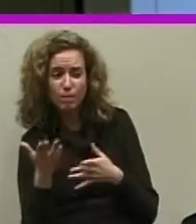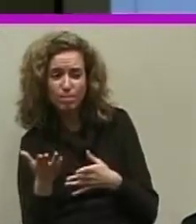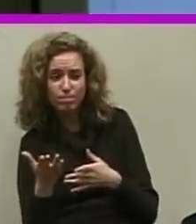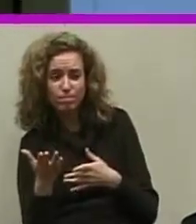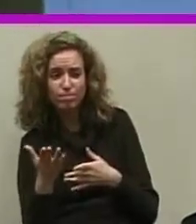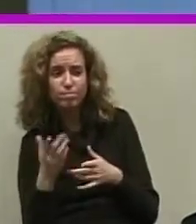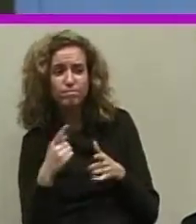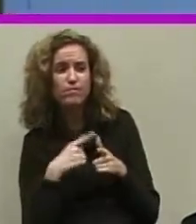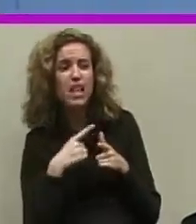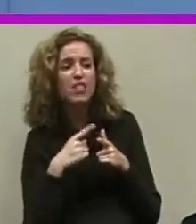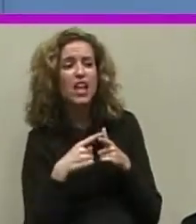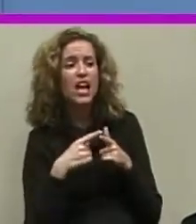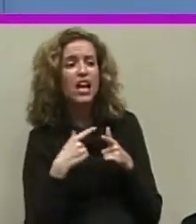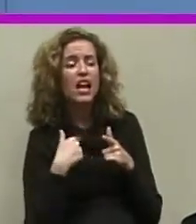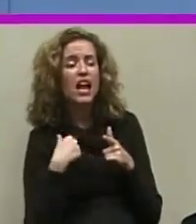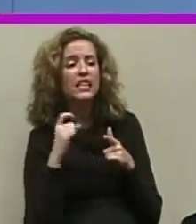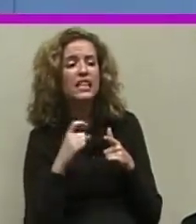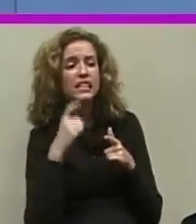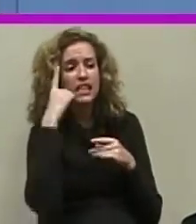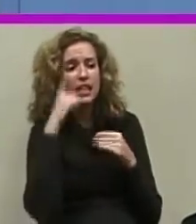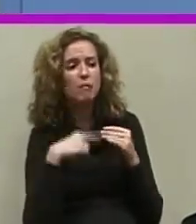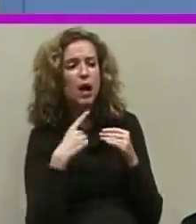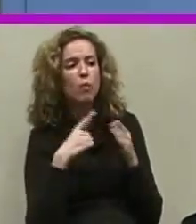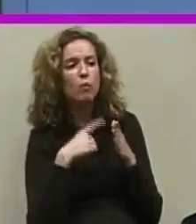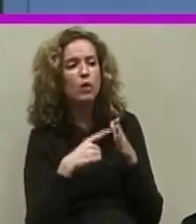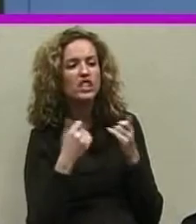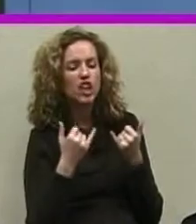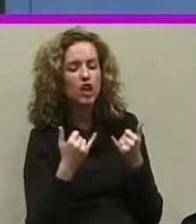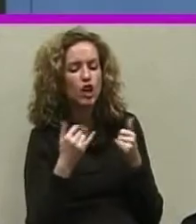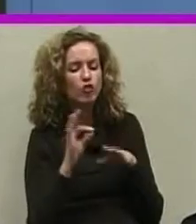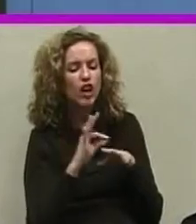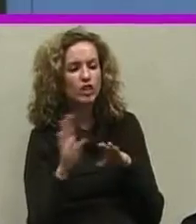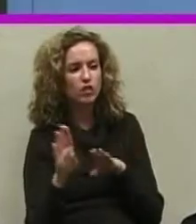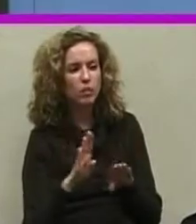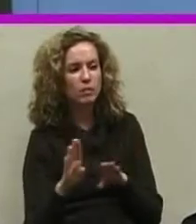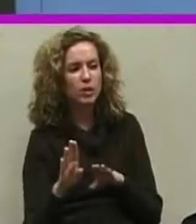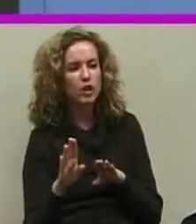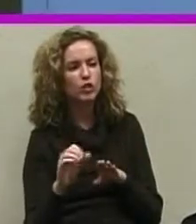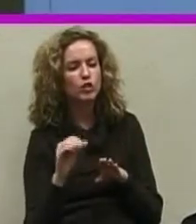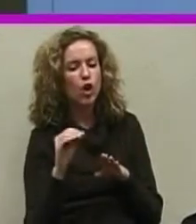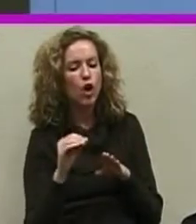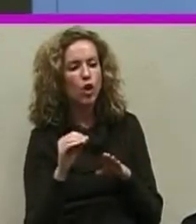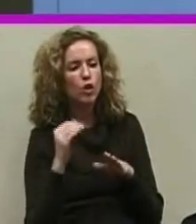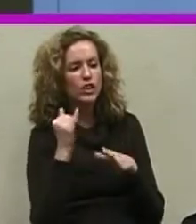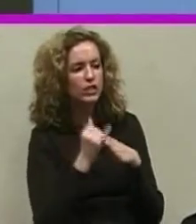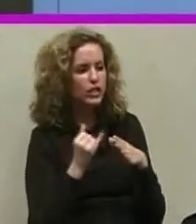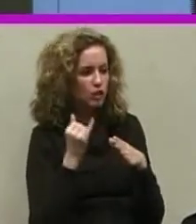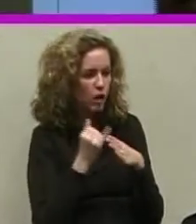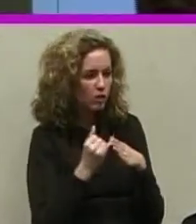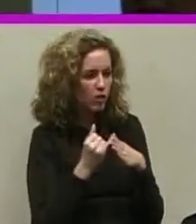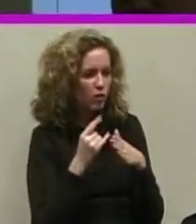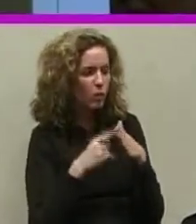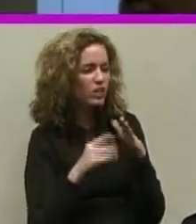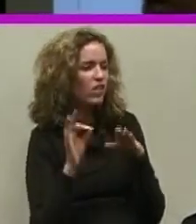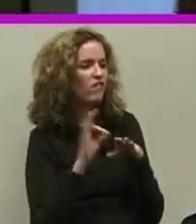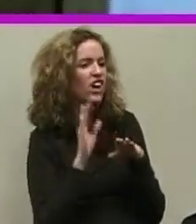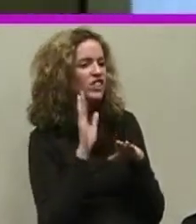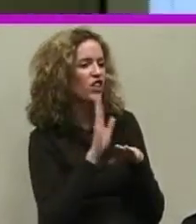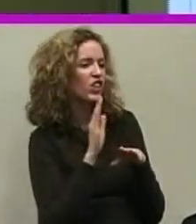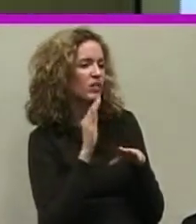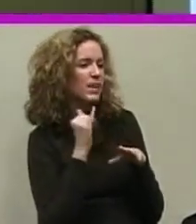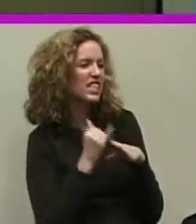Then we want to think about what is the current function of the behavior. So let's look at his issue of being disruptive. What might you say the function of his being disruptive